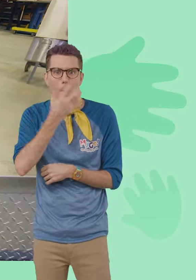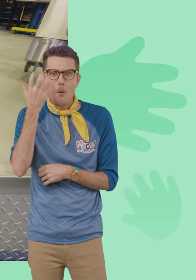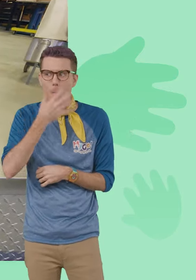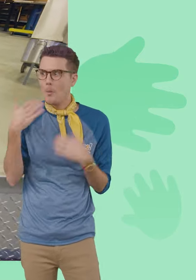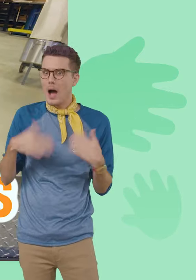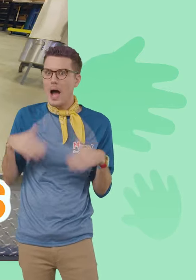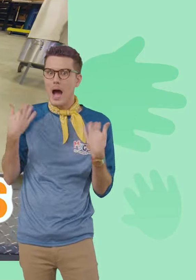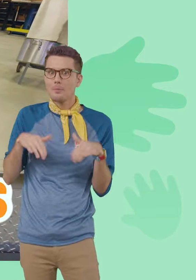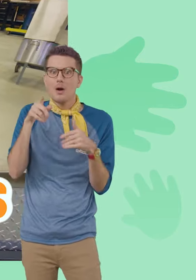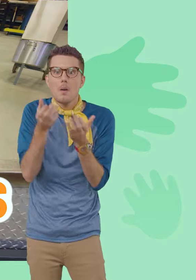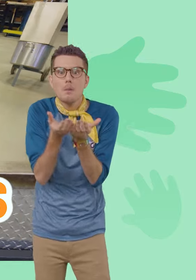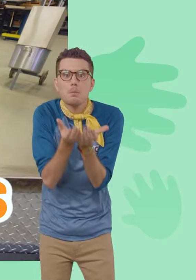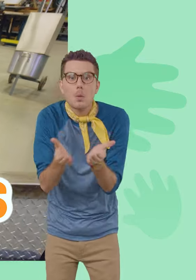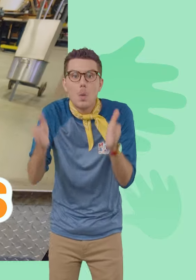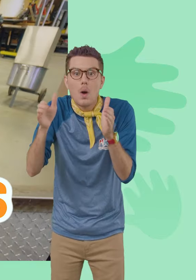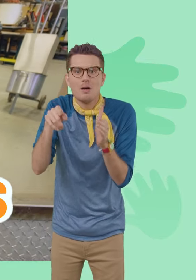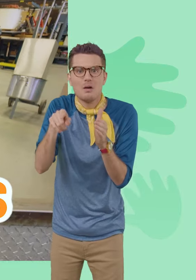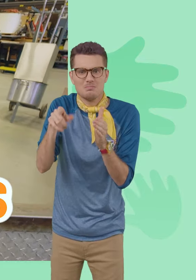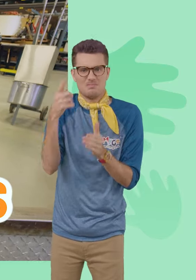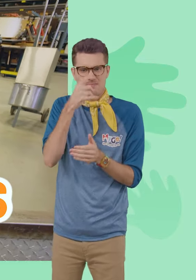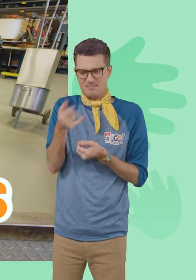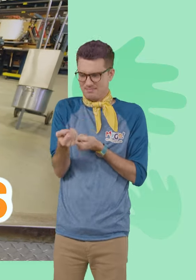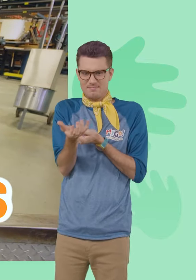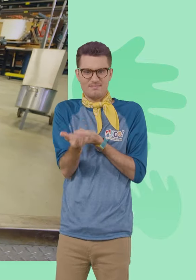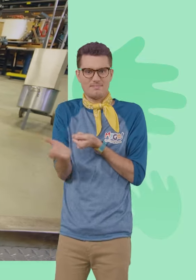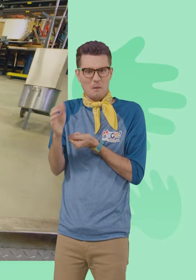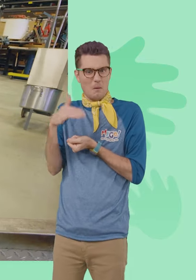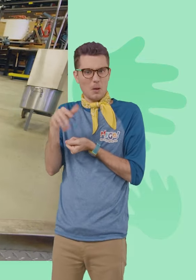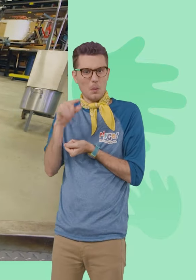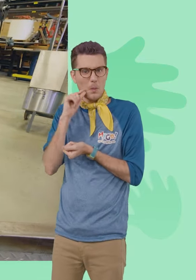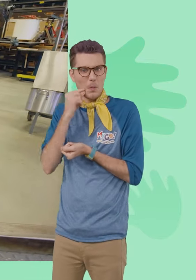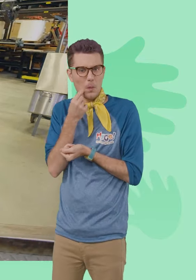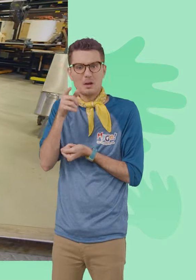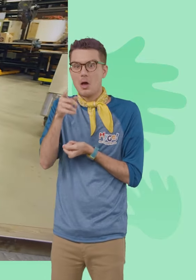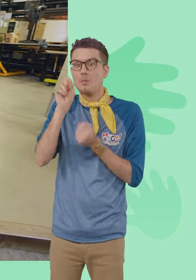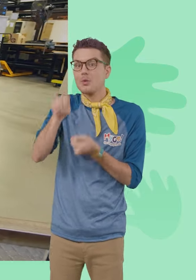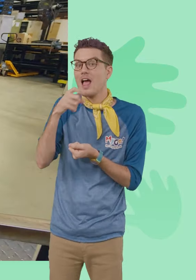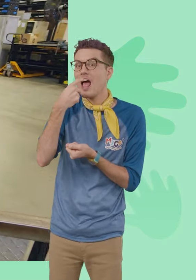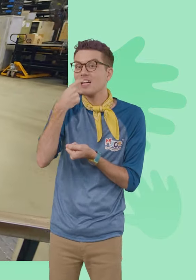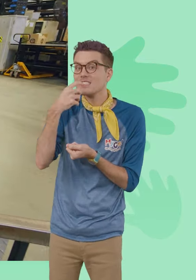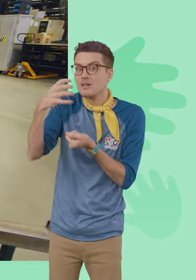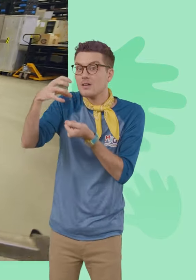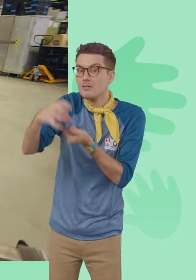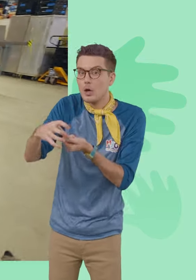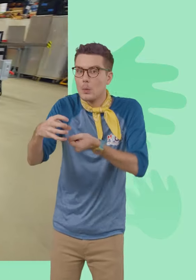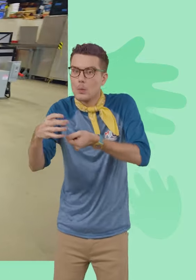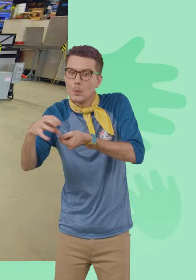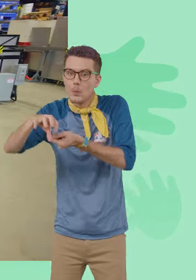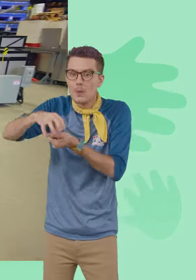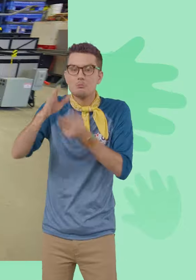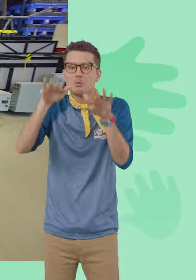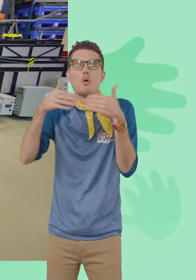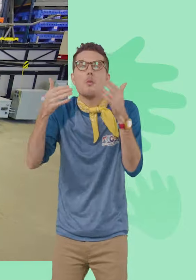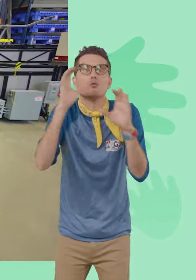Kind of like bowls. Whoa, so cool. I bet you put the glass in there. Okay,